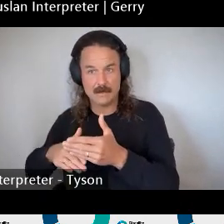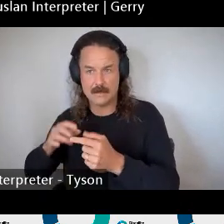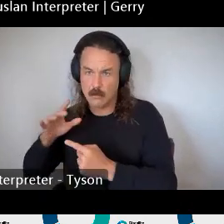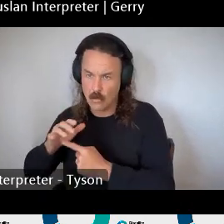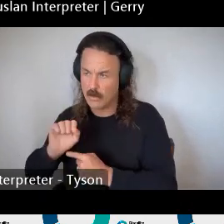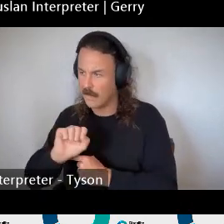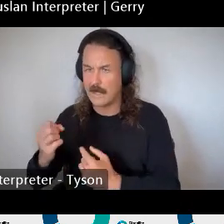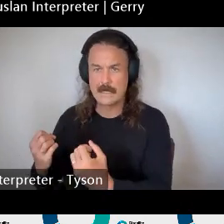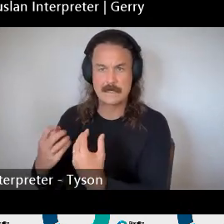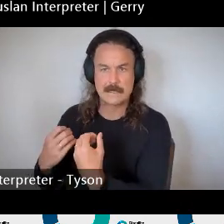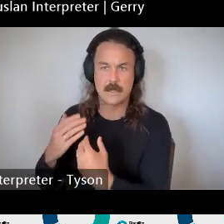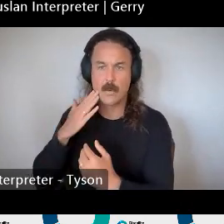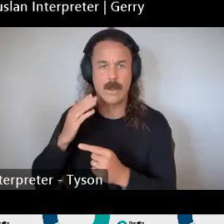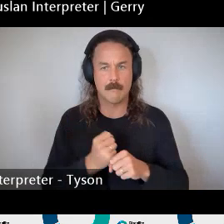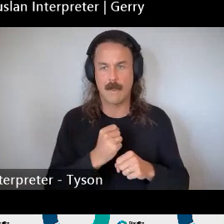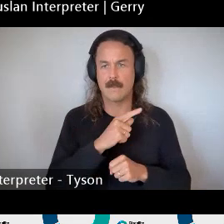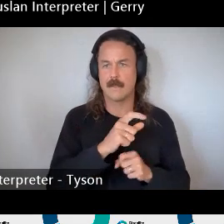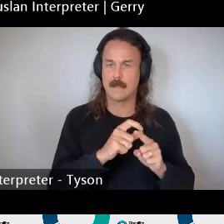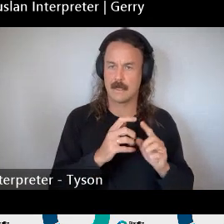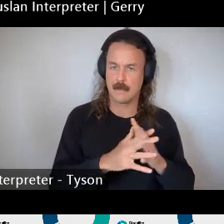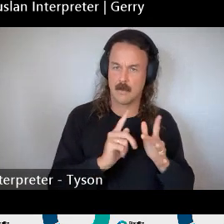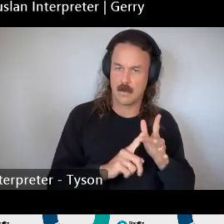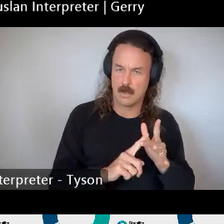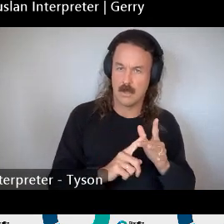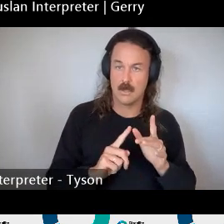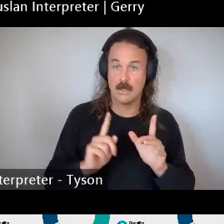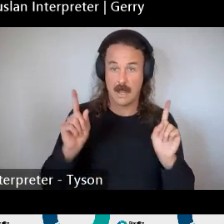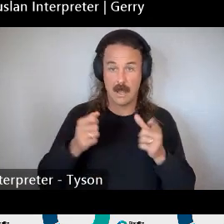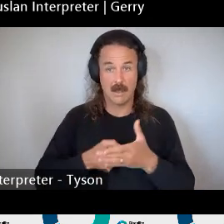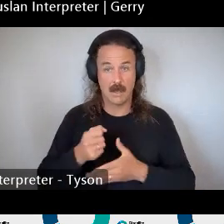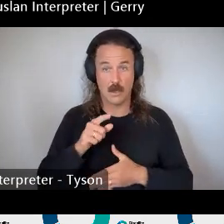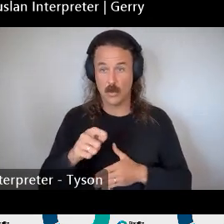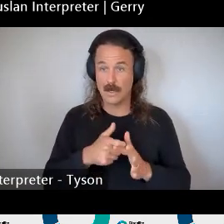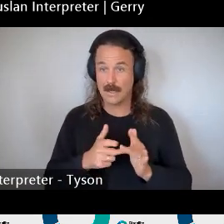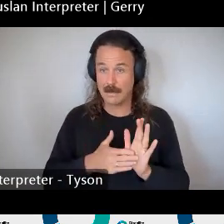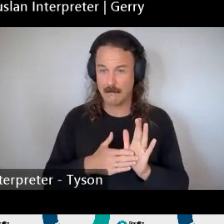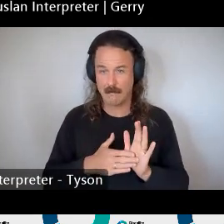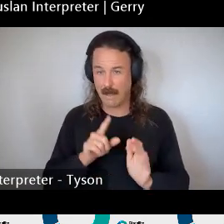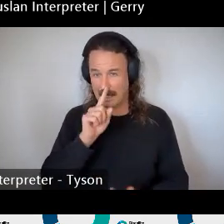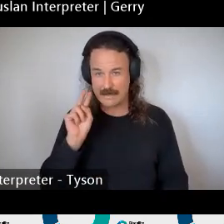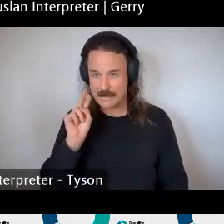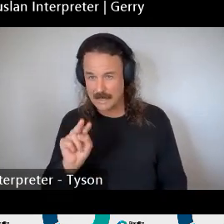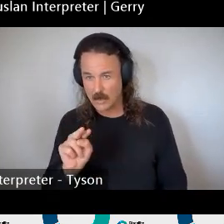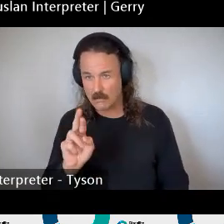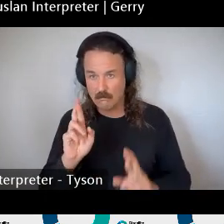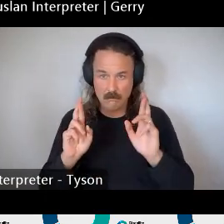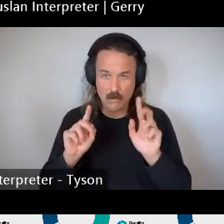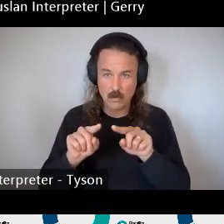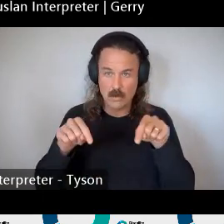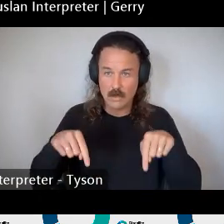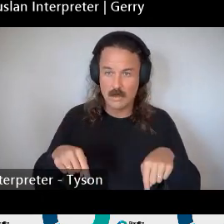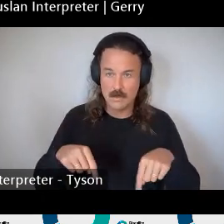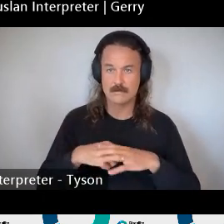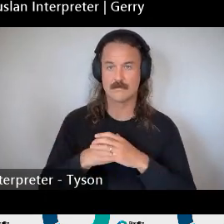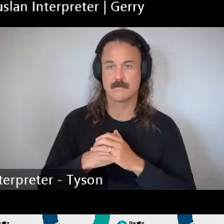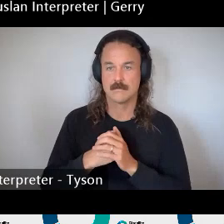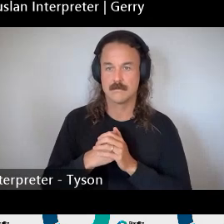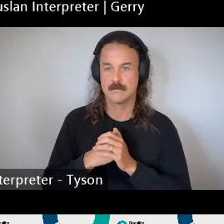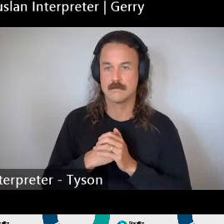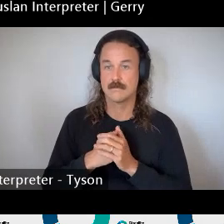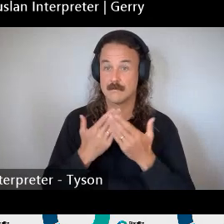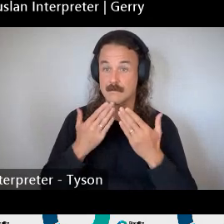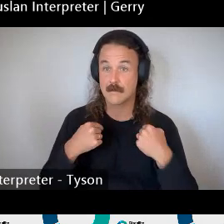might throw over to you, Kim. I can't see your video. Thank you. Oh, yep. Am